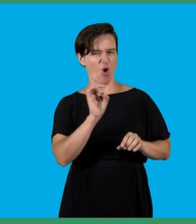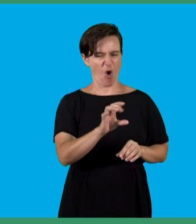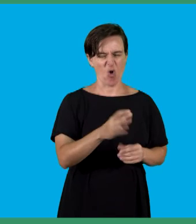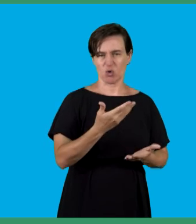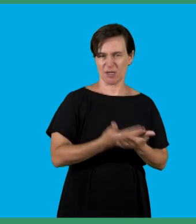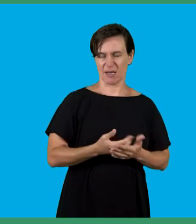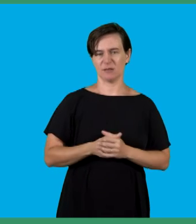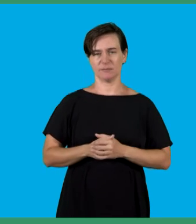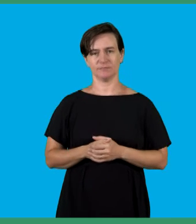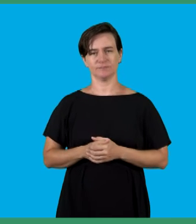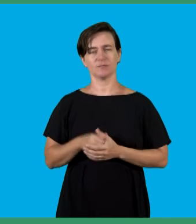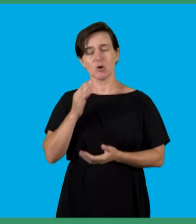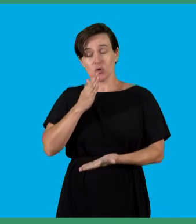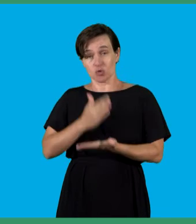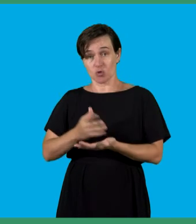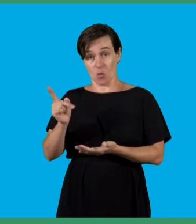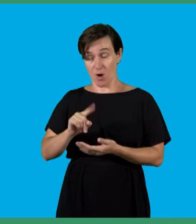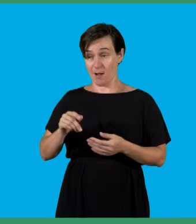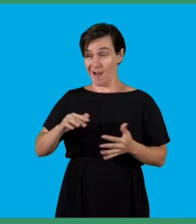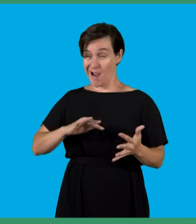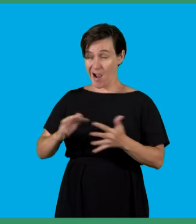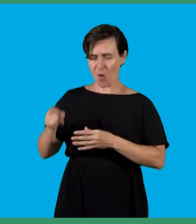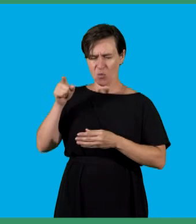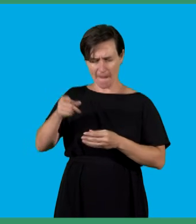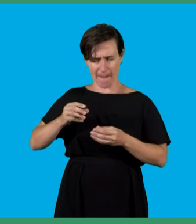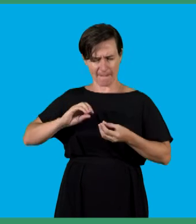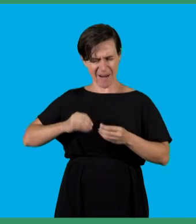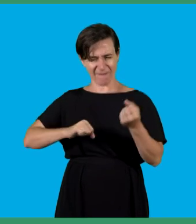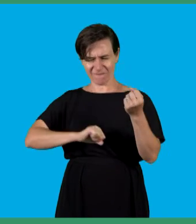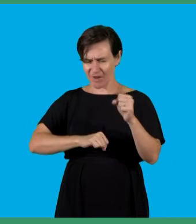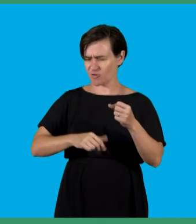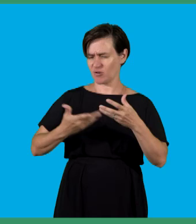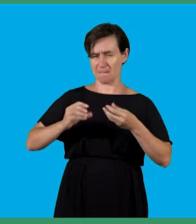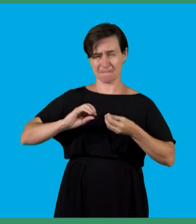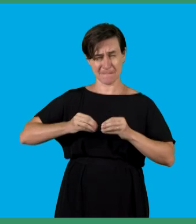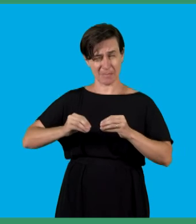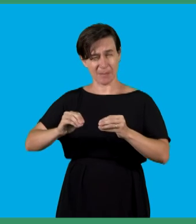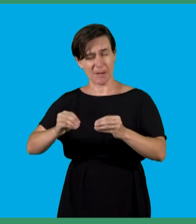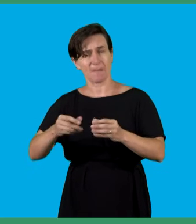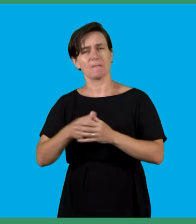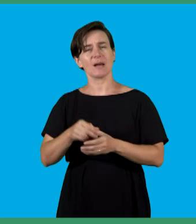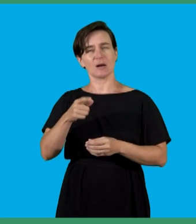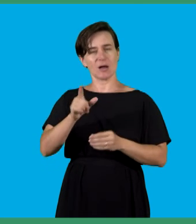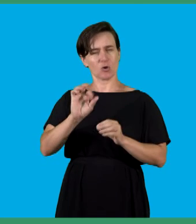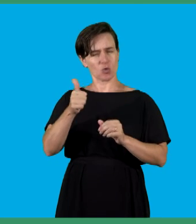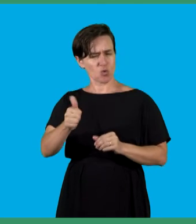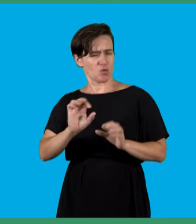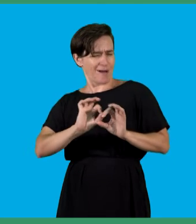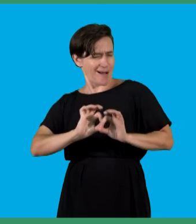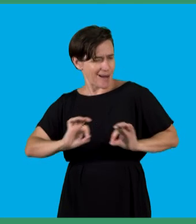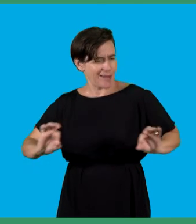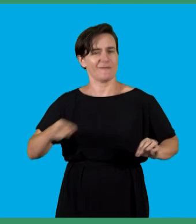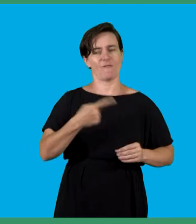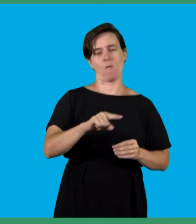are outside the business, but making sure that our production techniques are hygienically good for